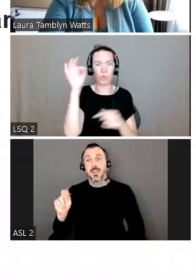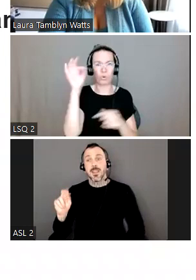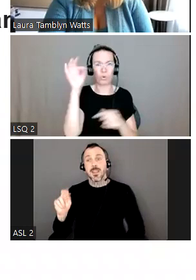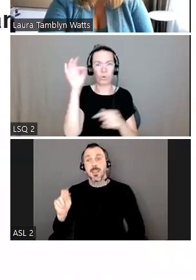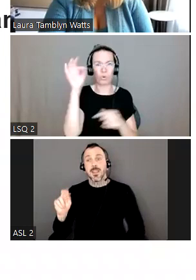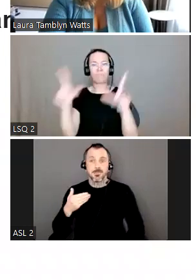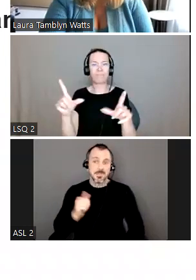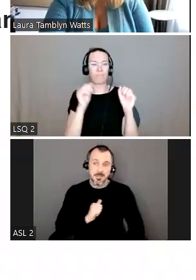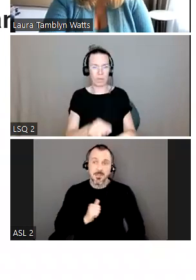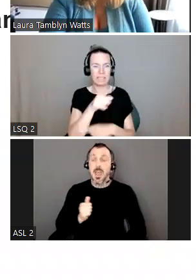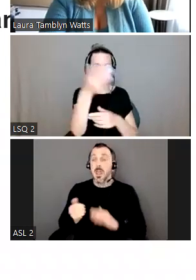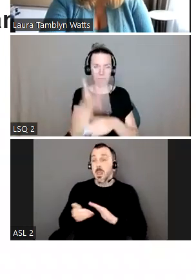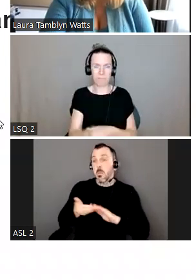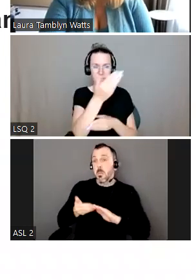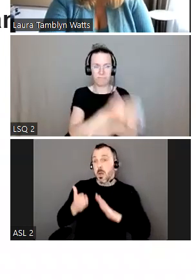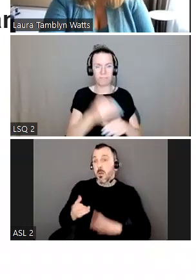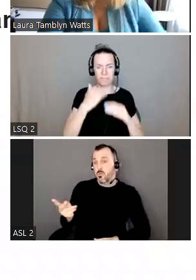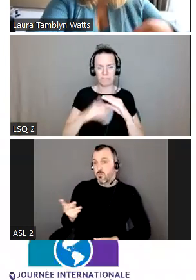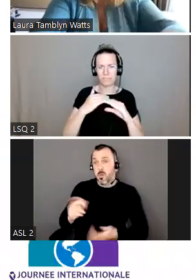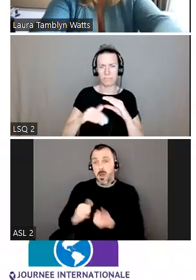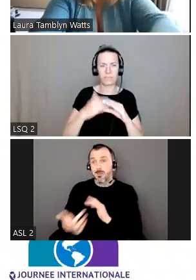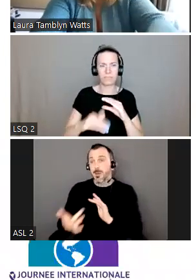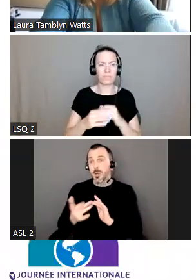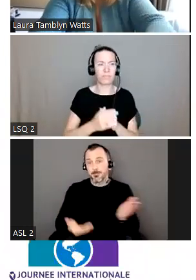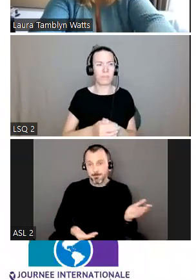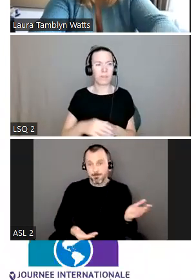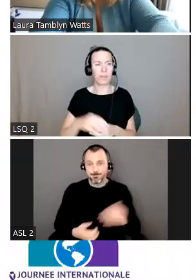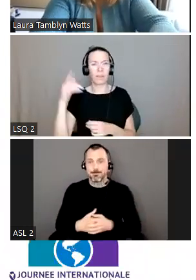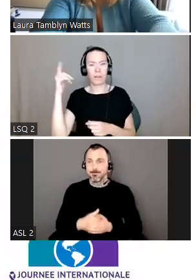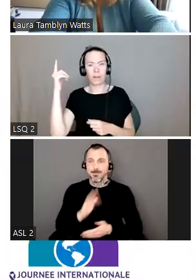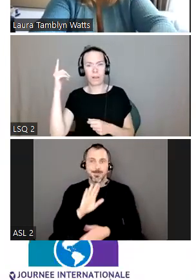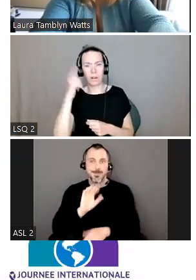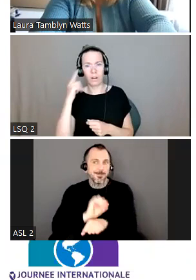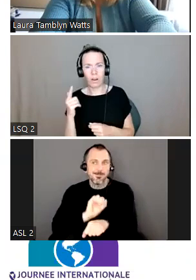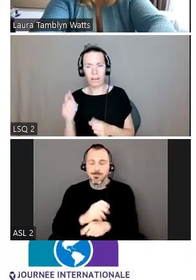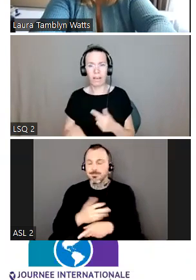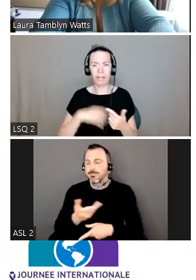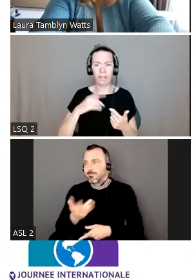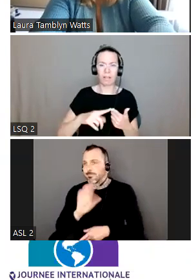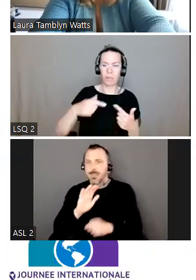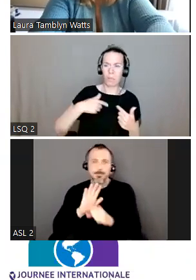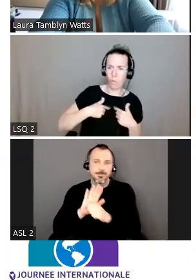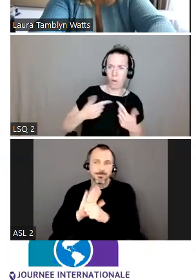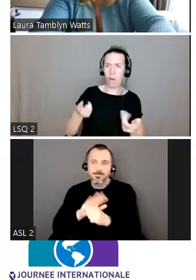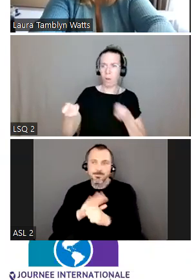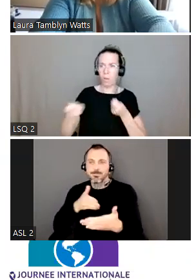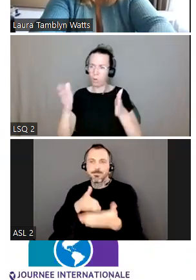two moderators today, Laura and Margaret, if you want to hear more about their work or the campaign against